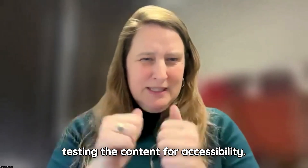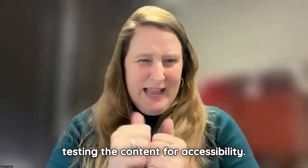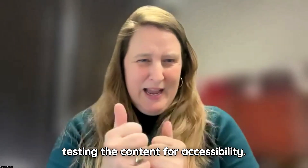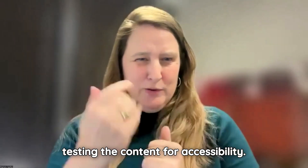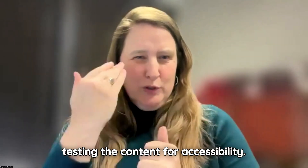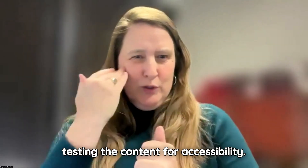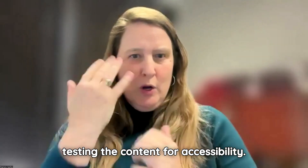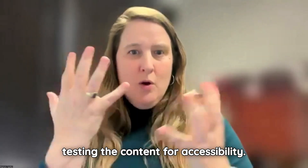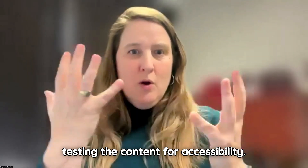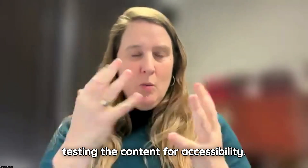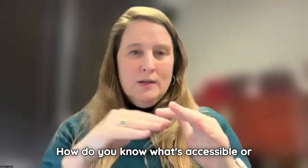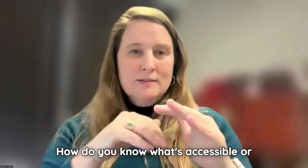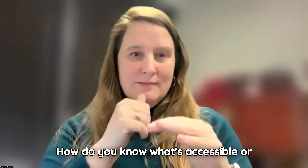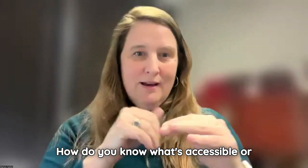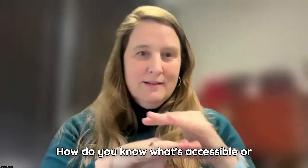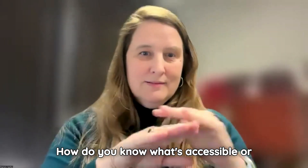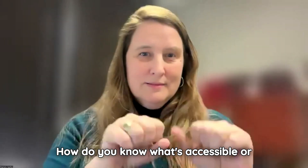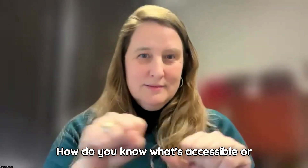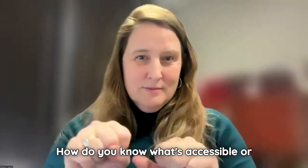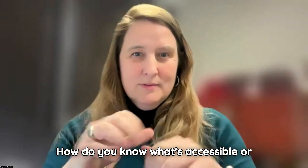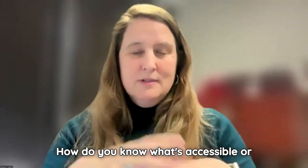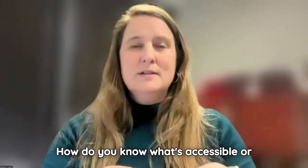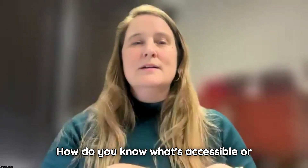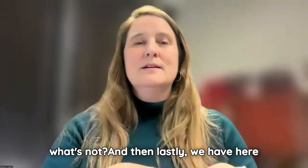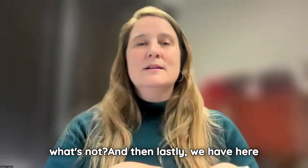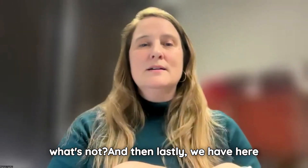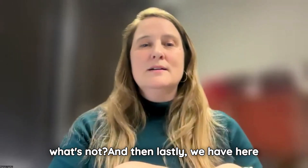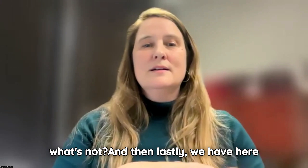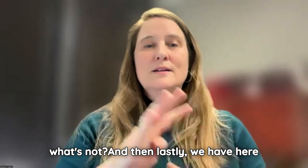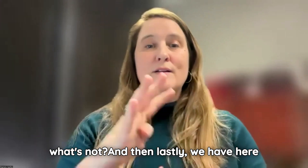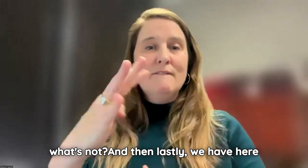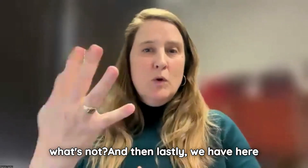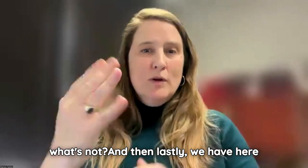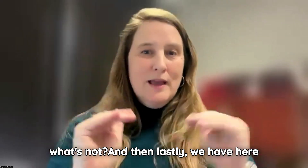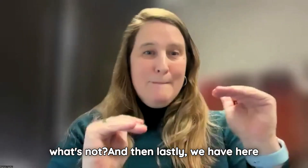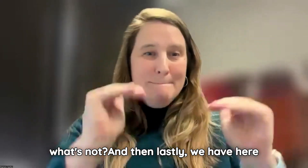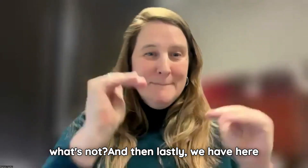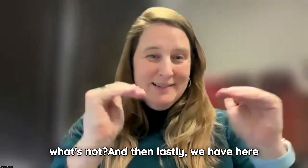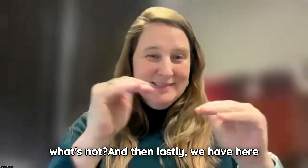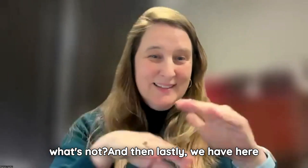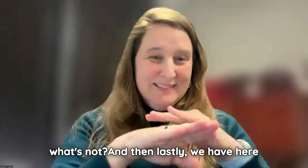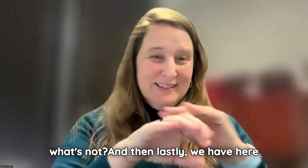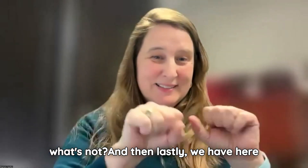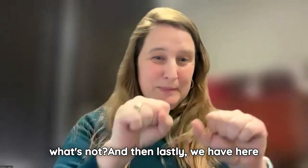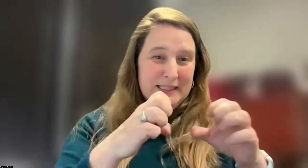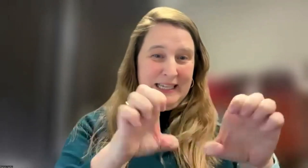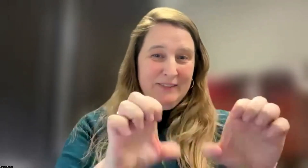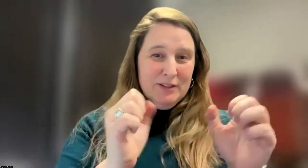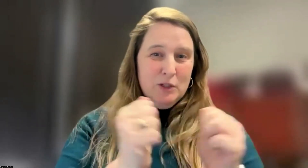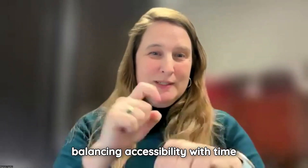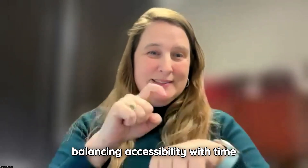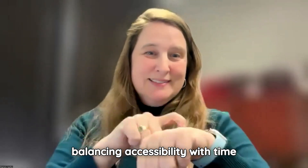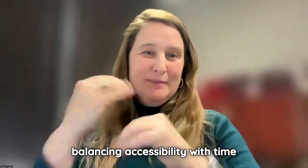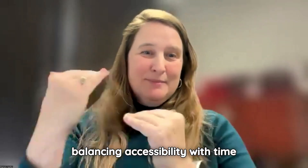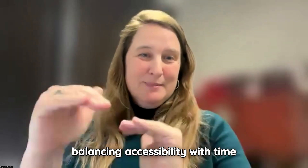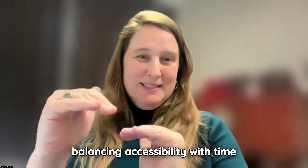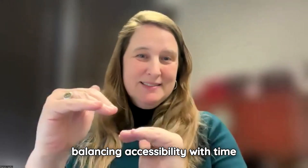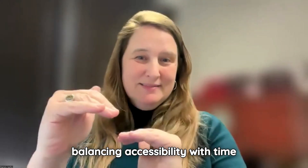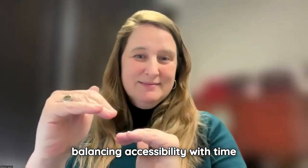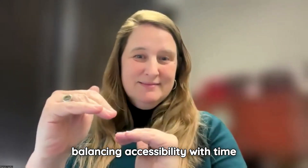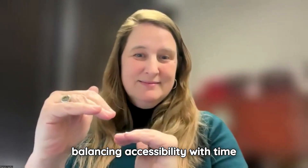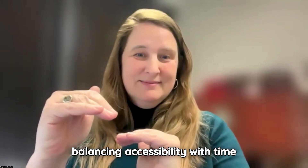testing the content for accessibility. How do you know what's accessible or what's not? And then lastly, we have here